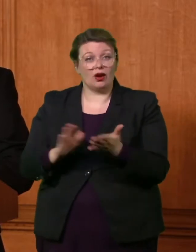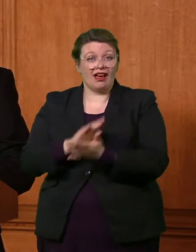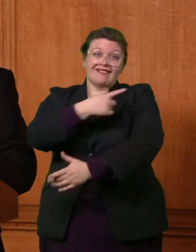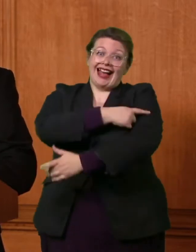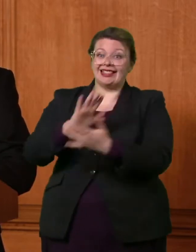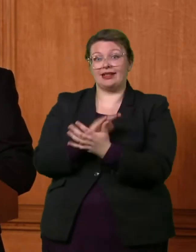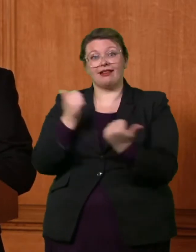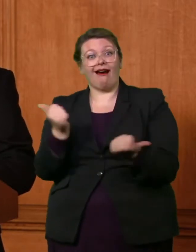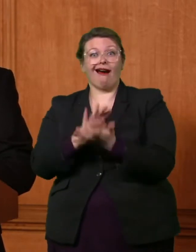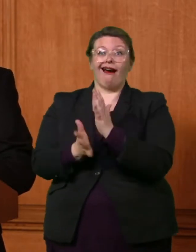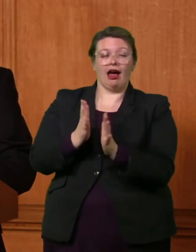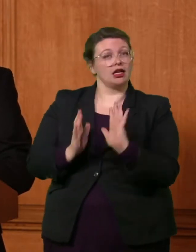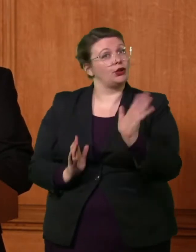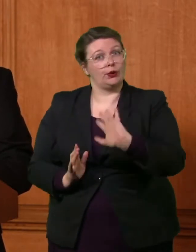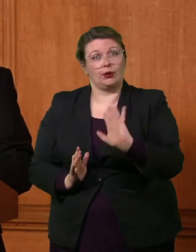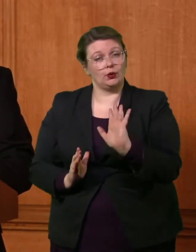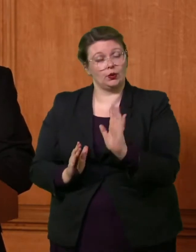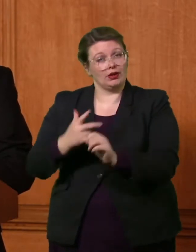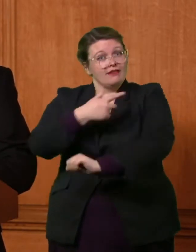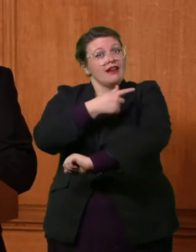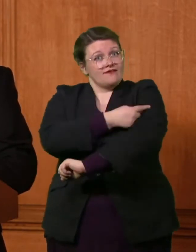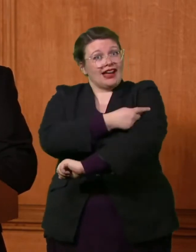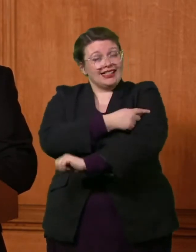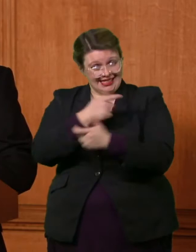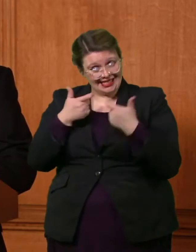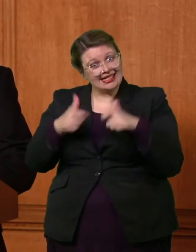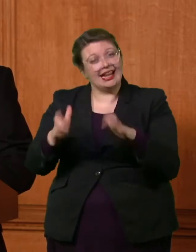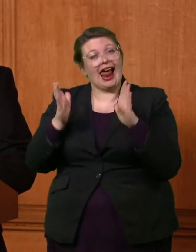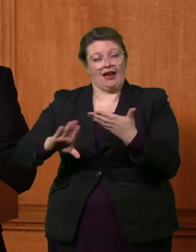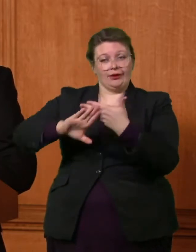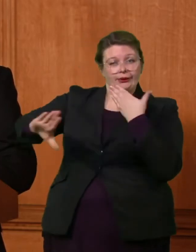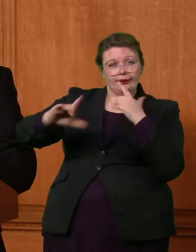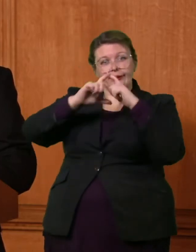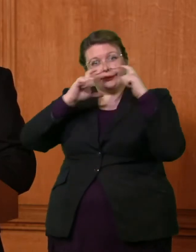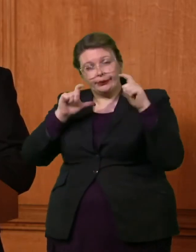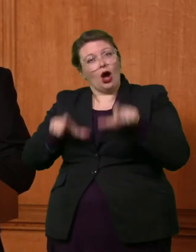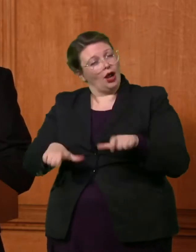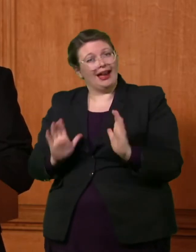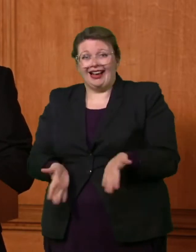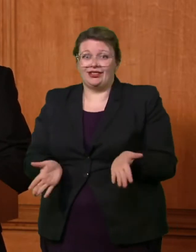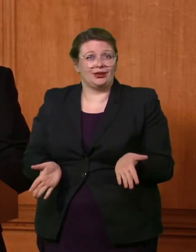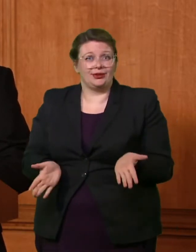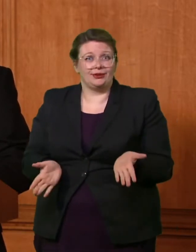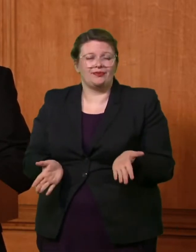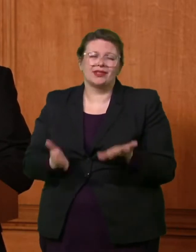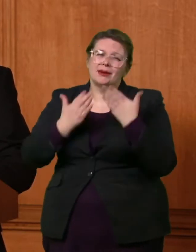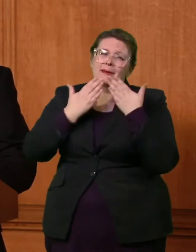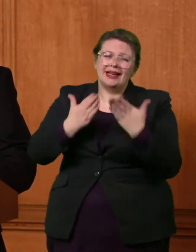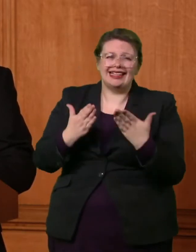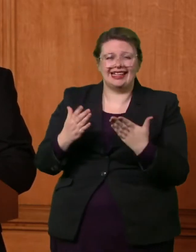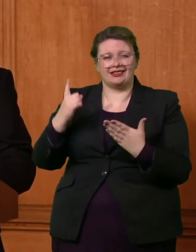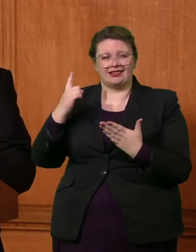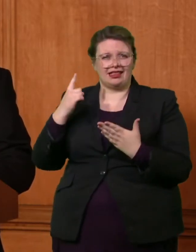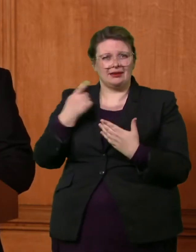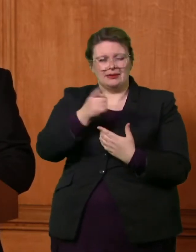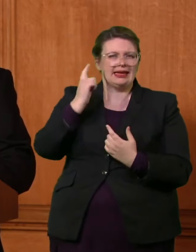change because you've had your first dose of vaccine. And so, please don't be tempted to think,